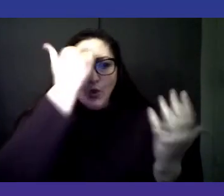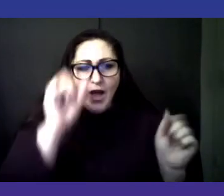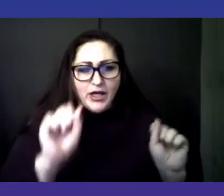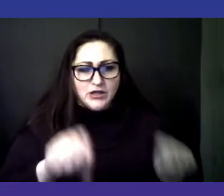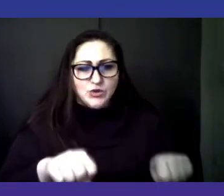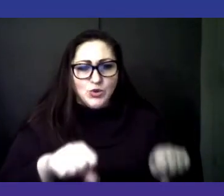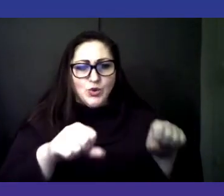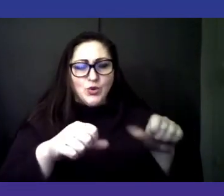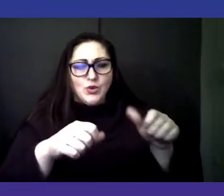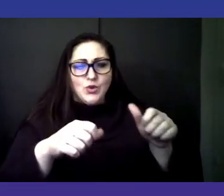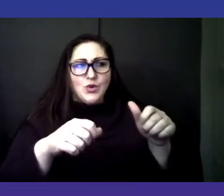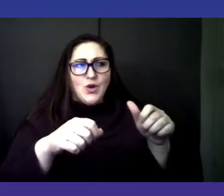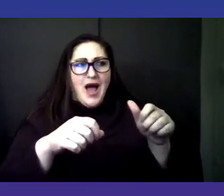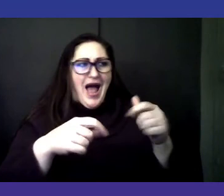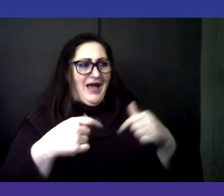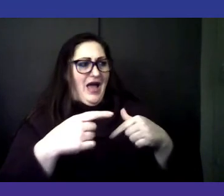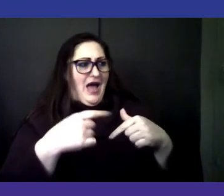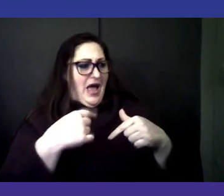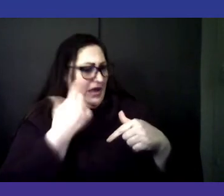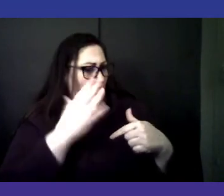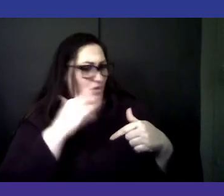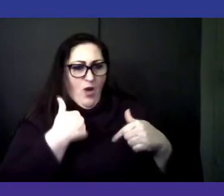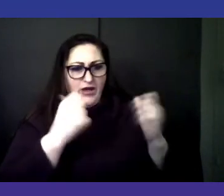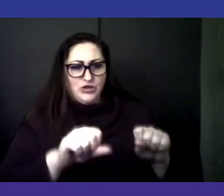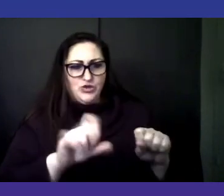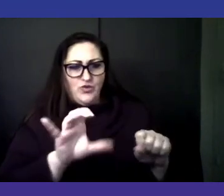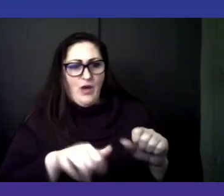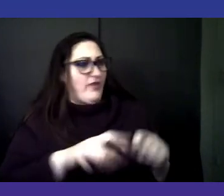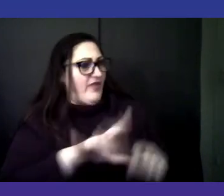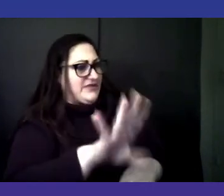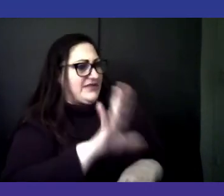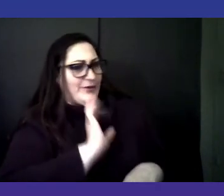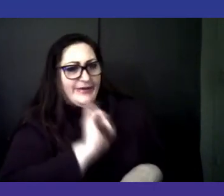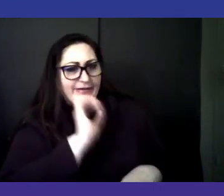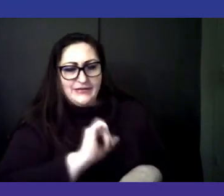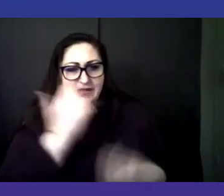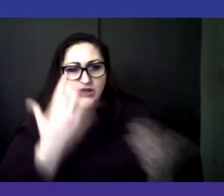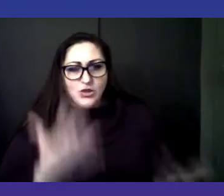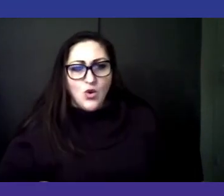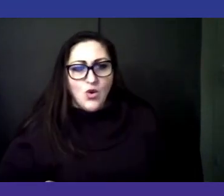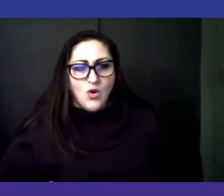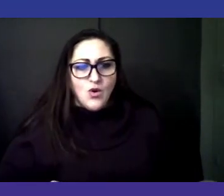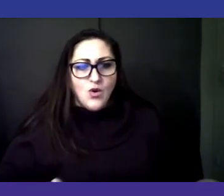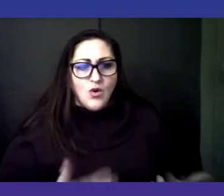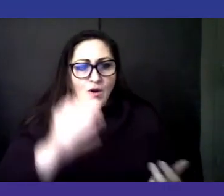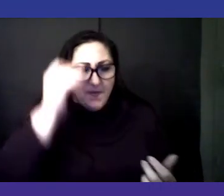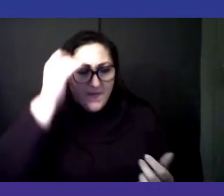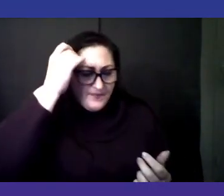when I was their age. And so it's also just about like